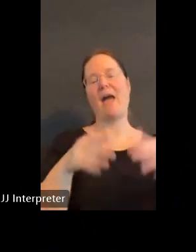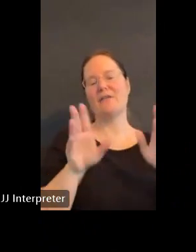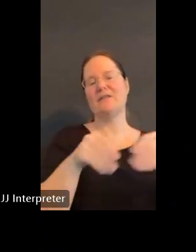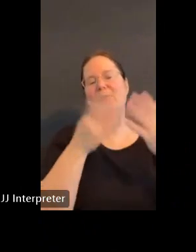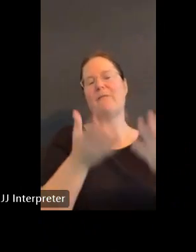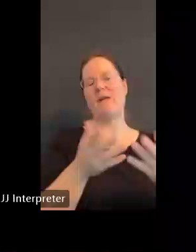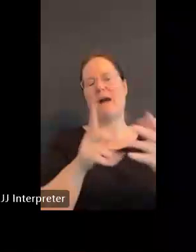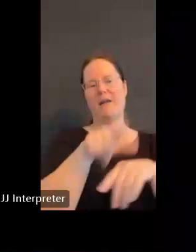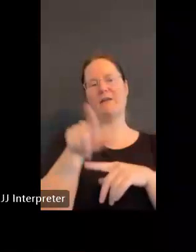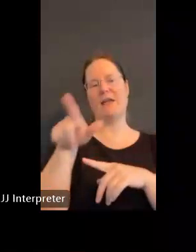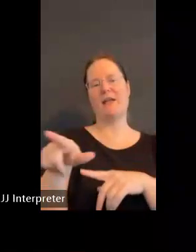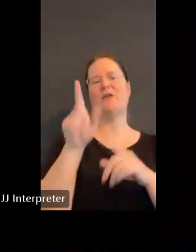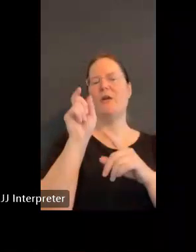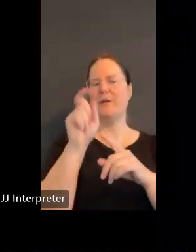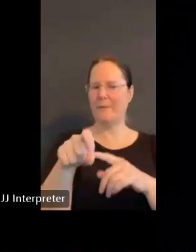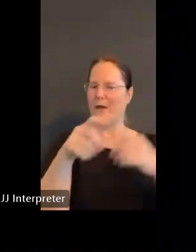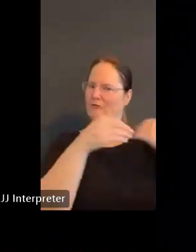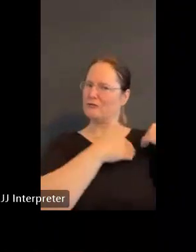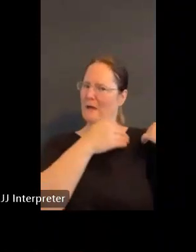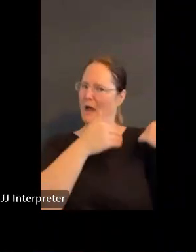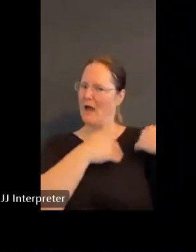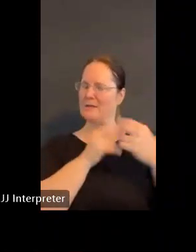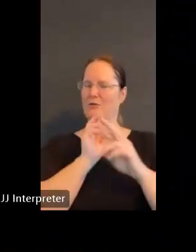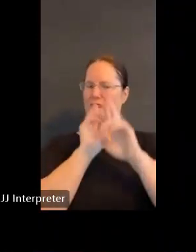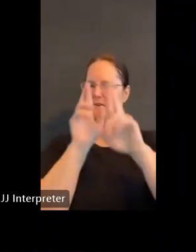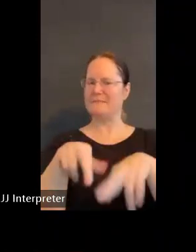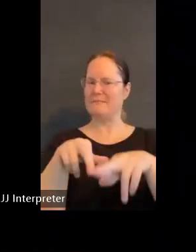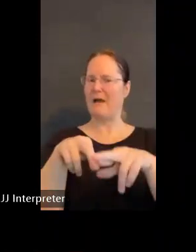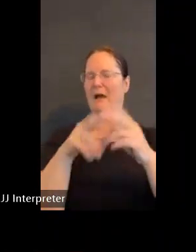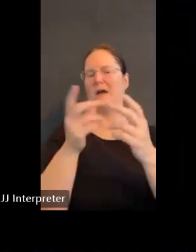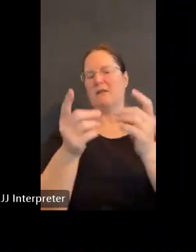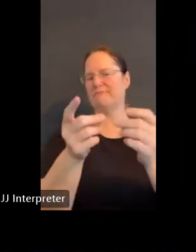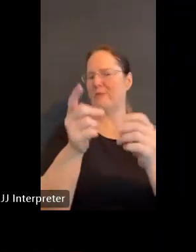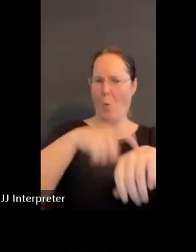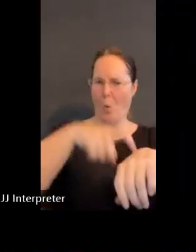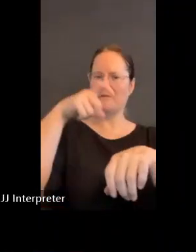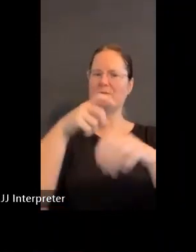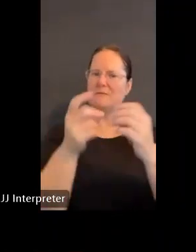requests fairly and to respond back in a timely manner.